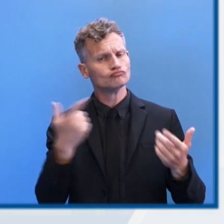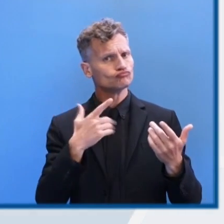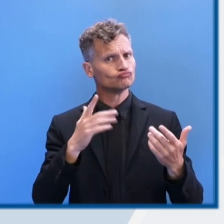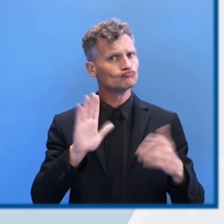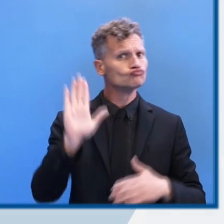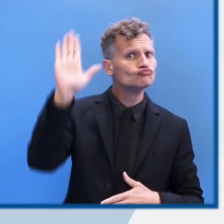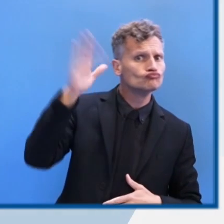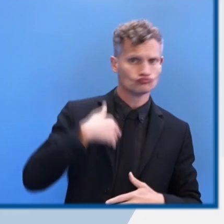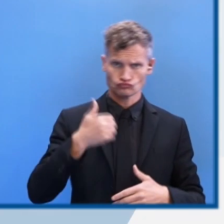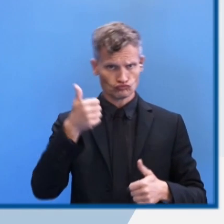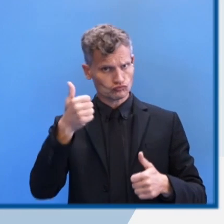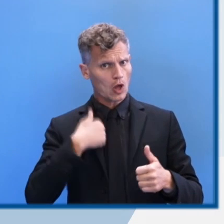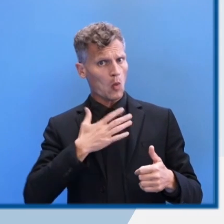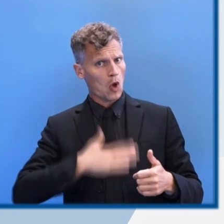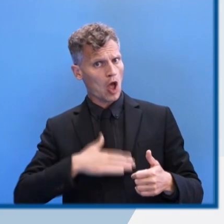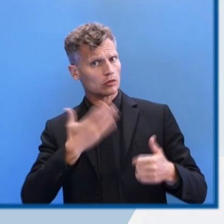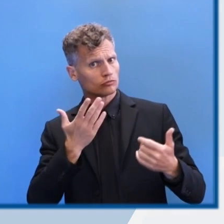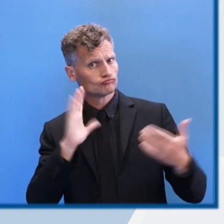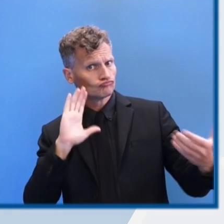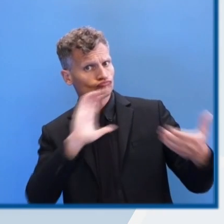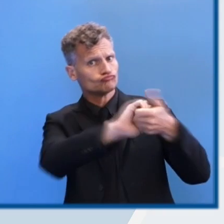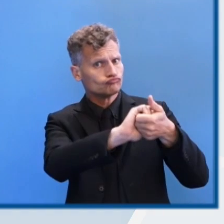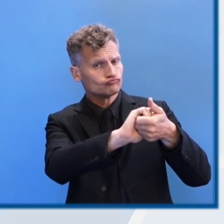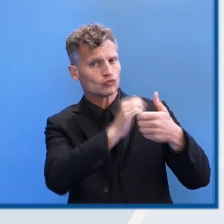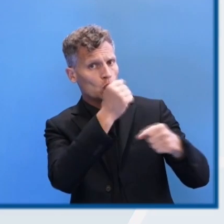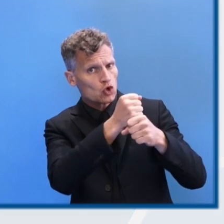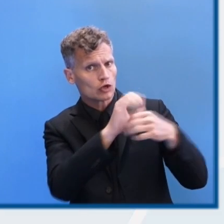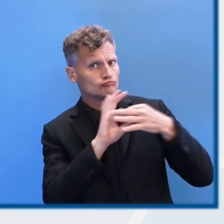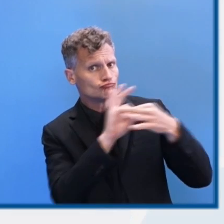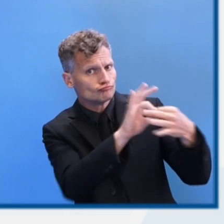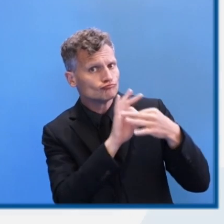trust between the people who have to work together.